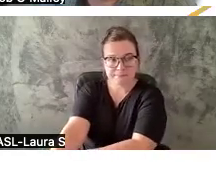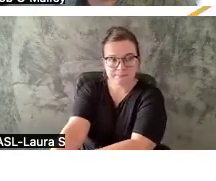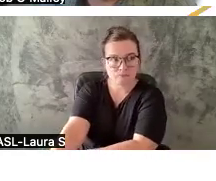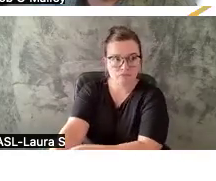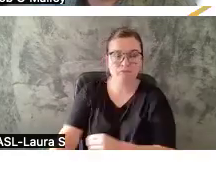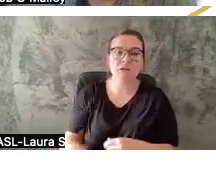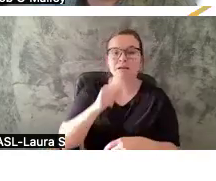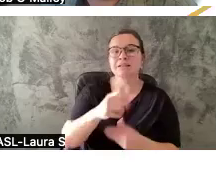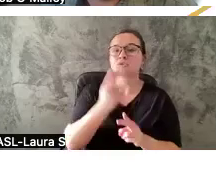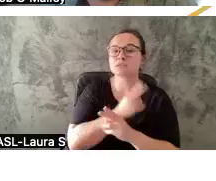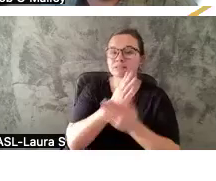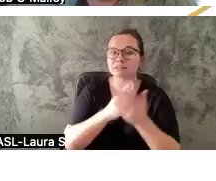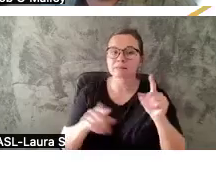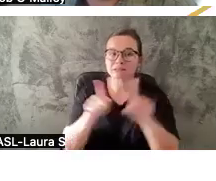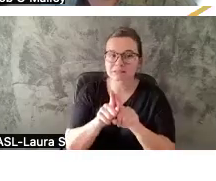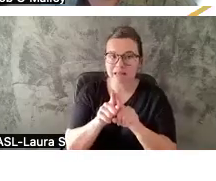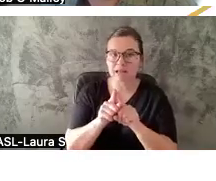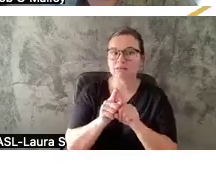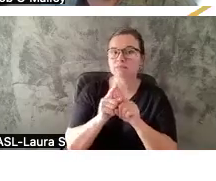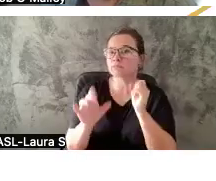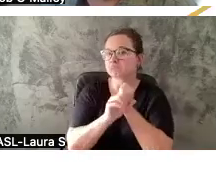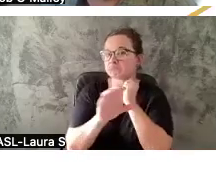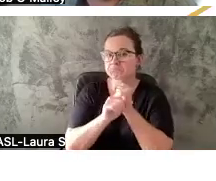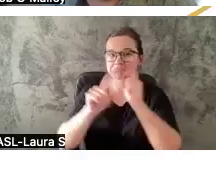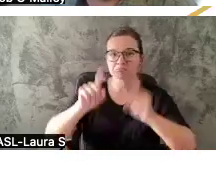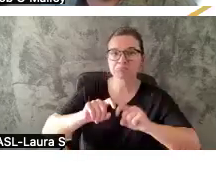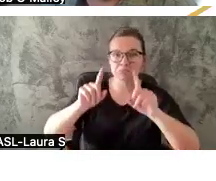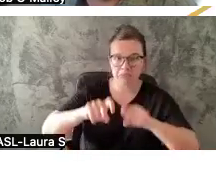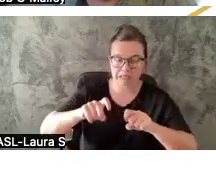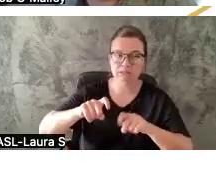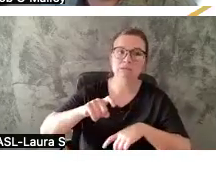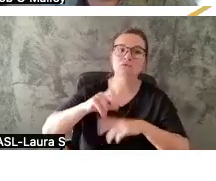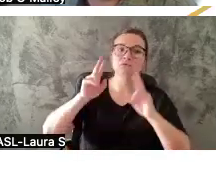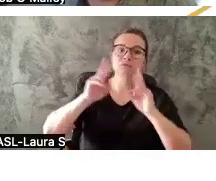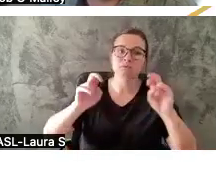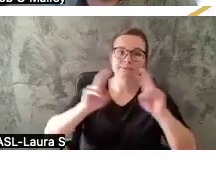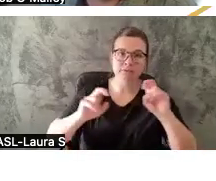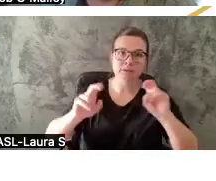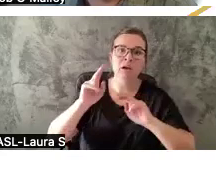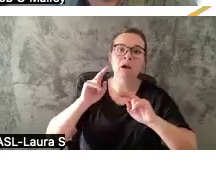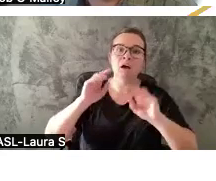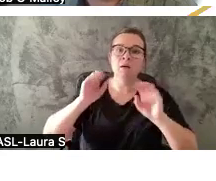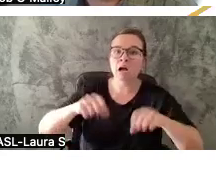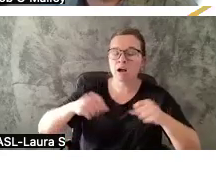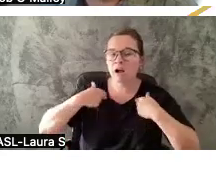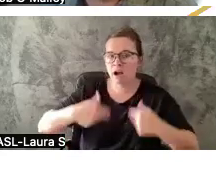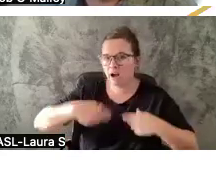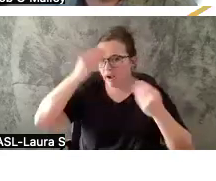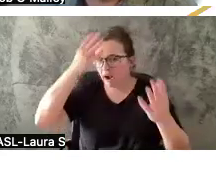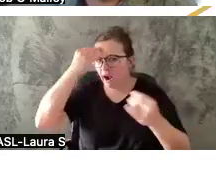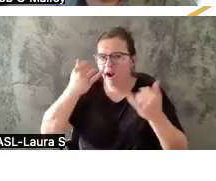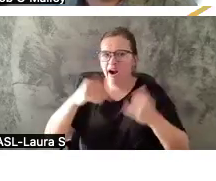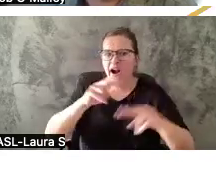using some of the same commercial tests that are used to assess, in potential health information. Now we're looking